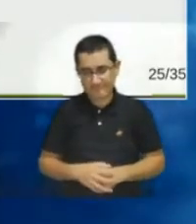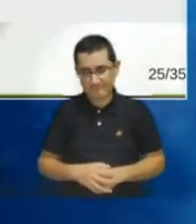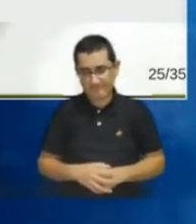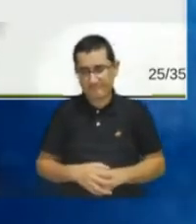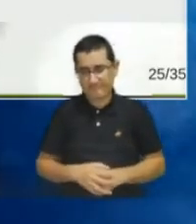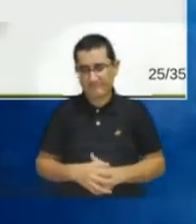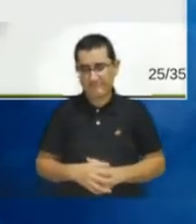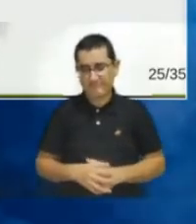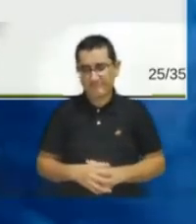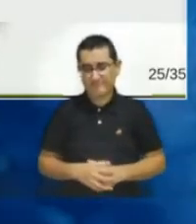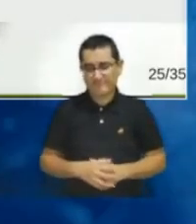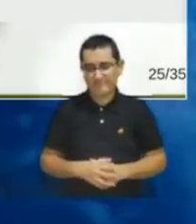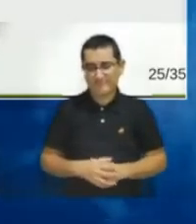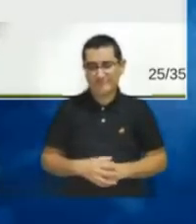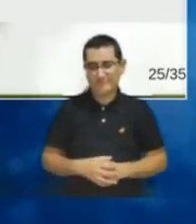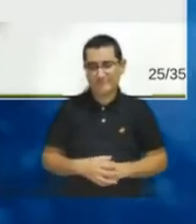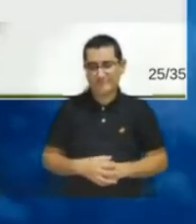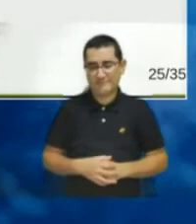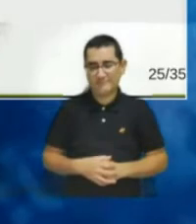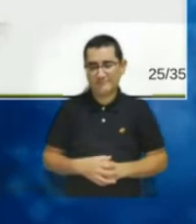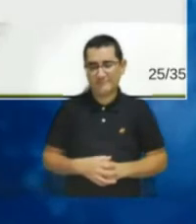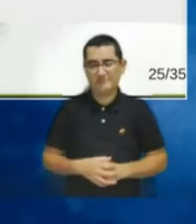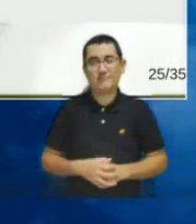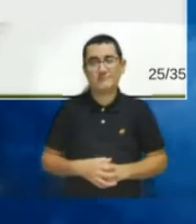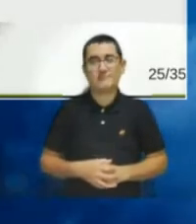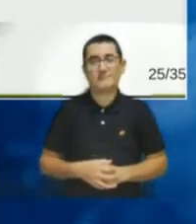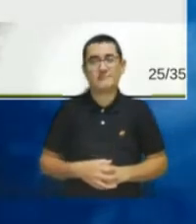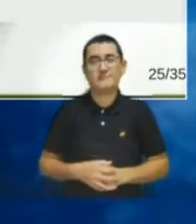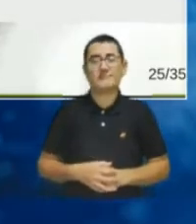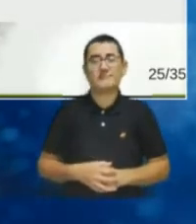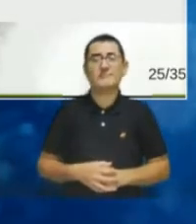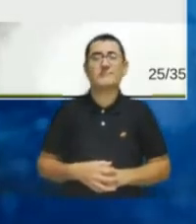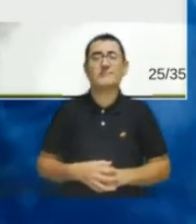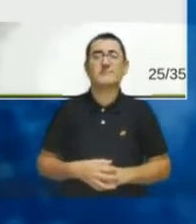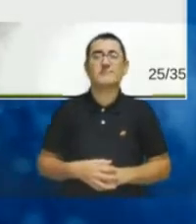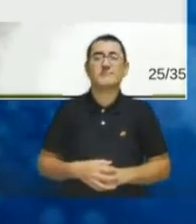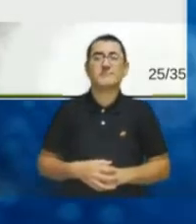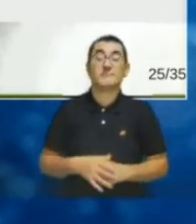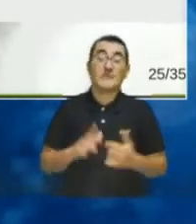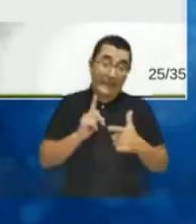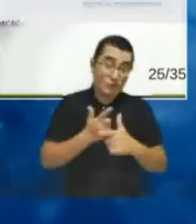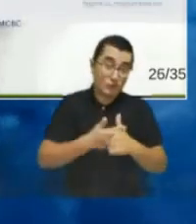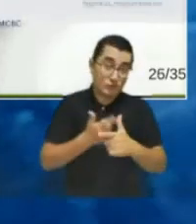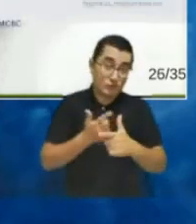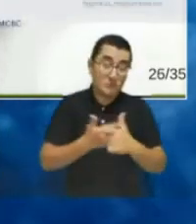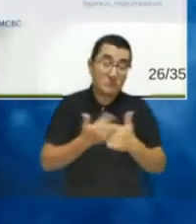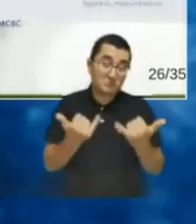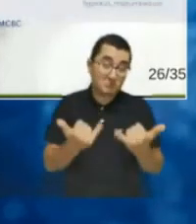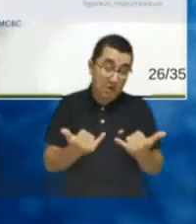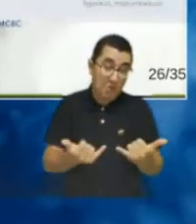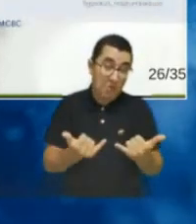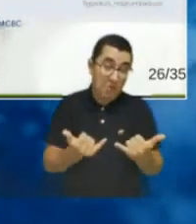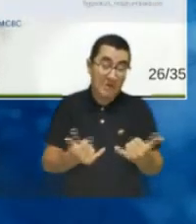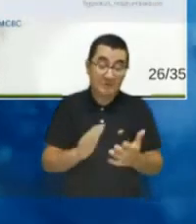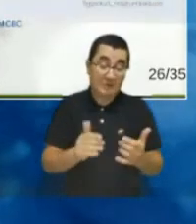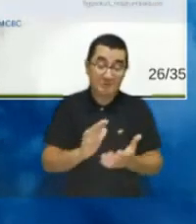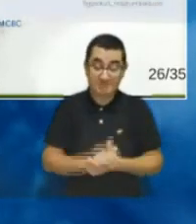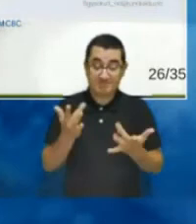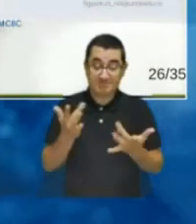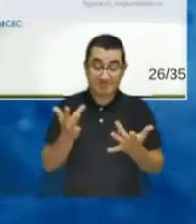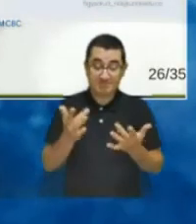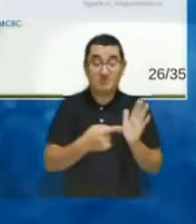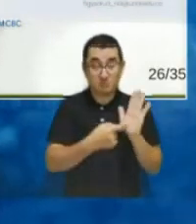totally different perception, in spite of the fact that actually are based in a very similar technology. So right now what we have is